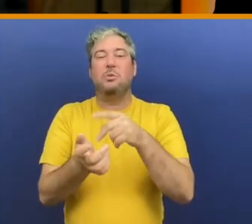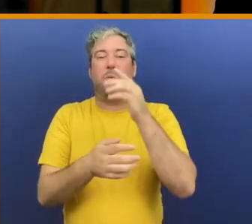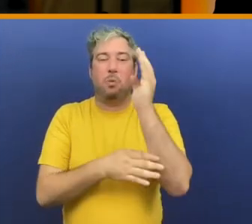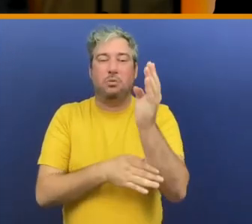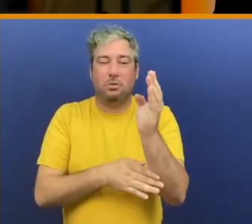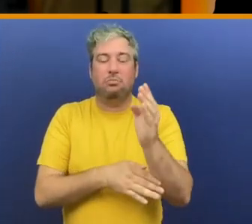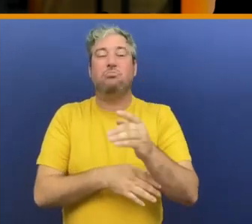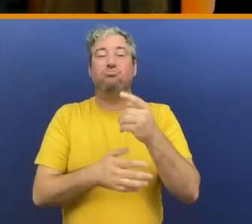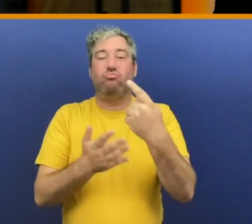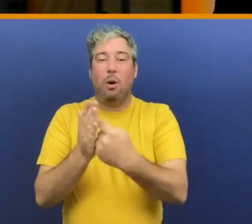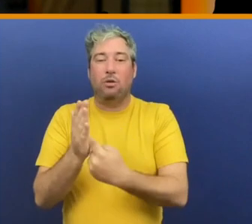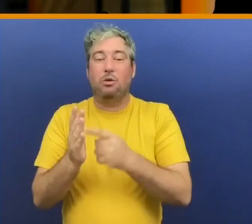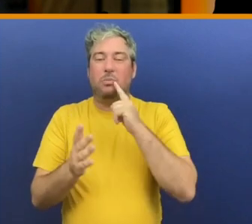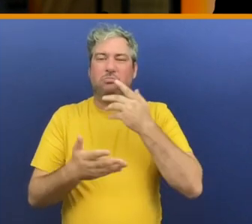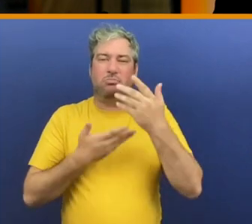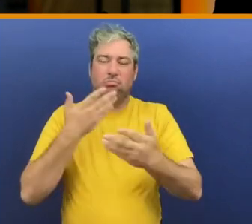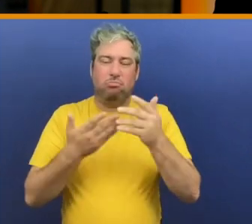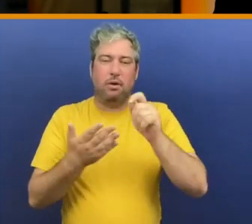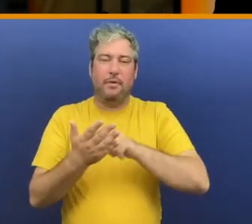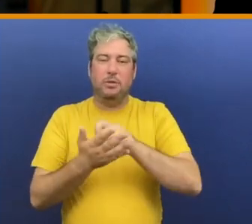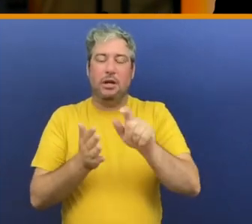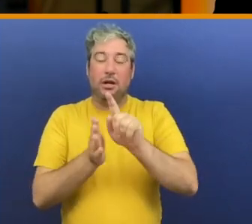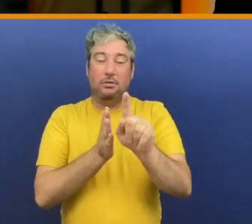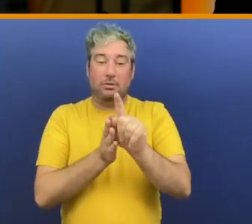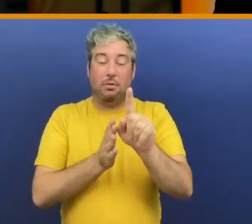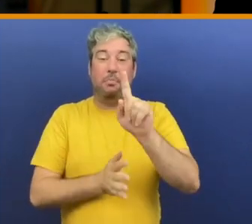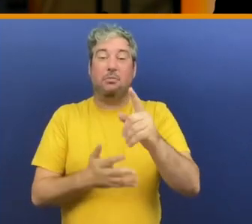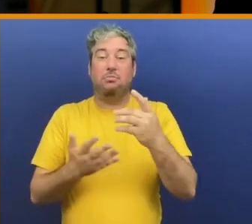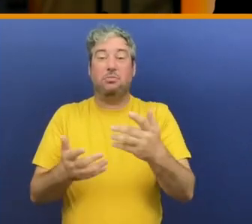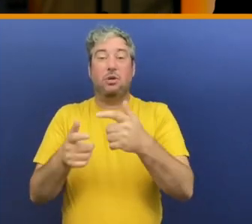two-thirds majority. And if that's carried, we then go forward